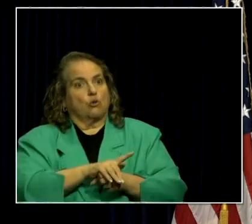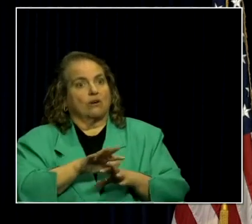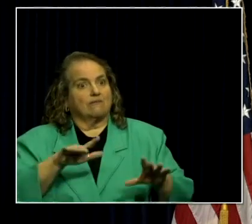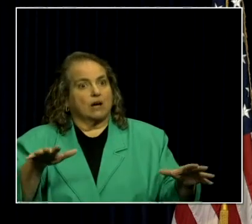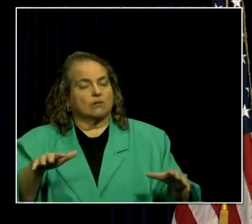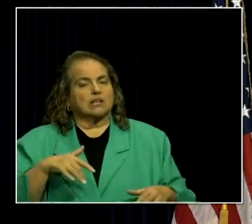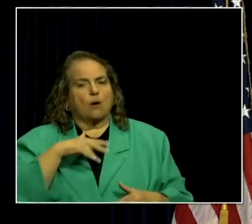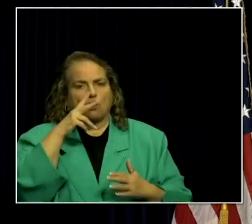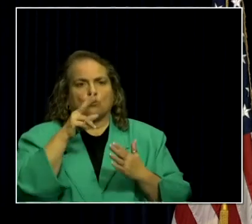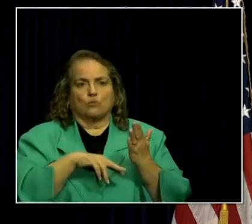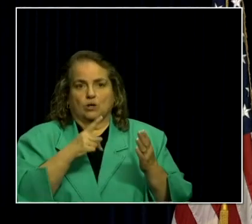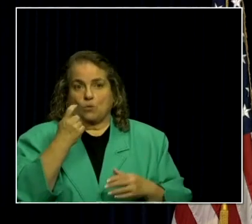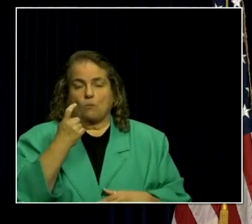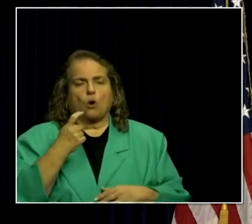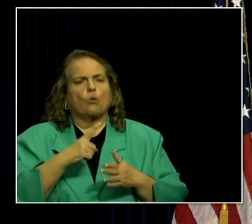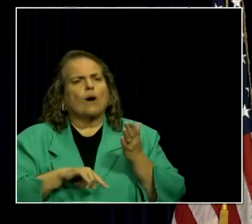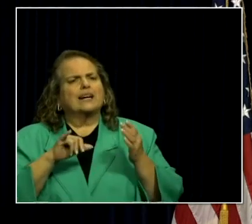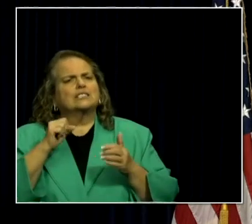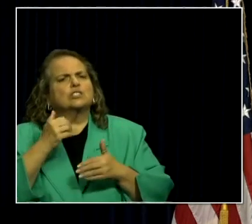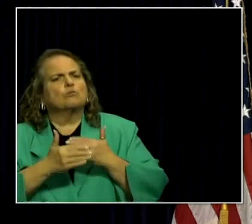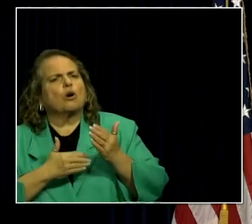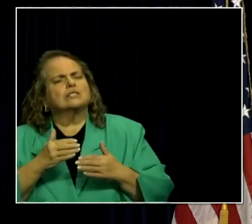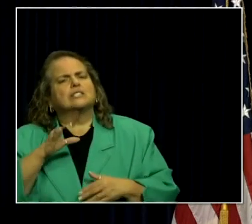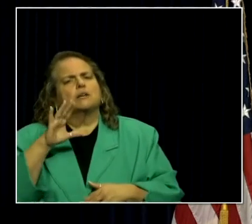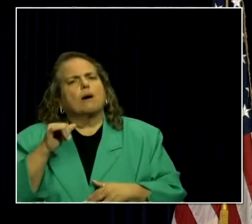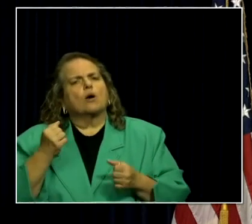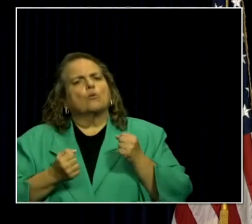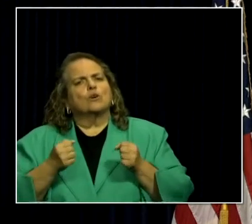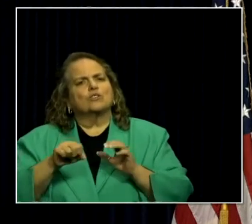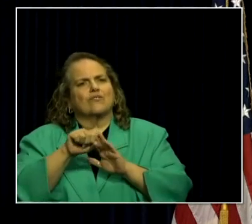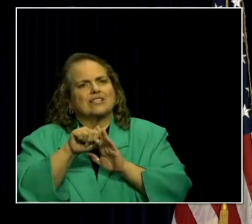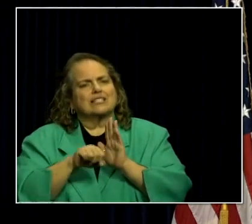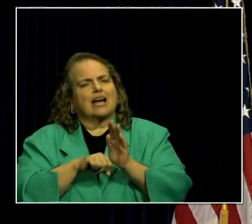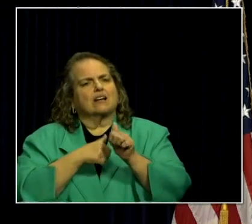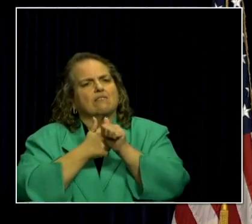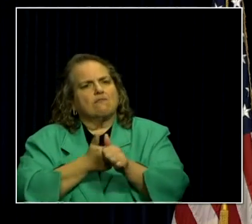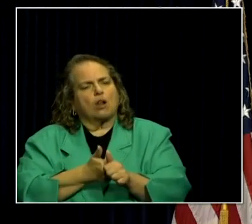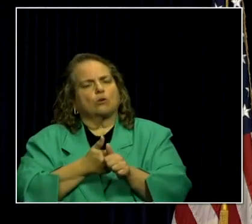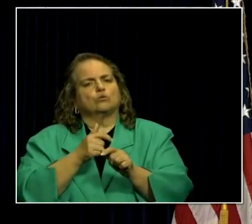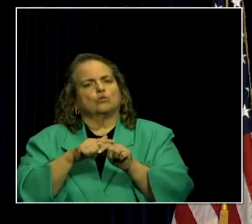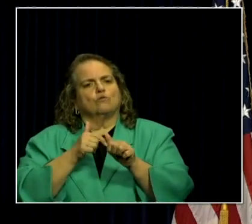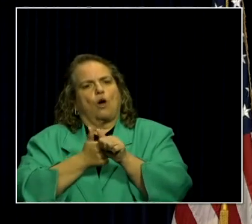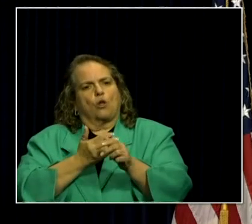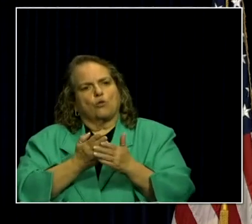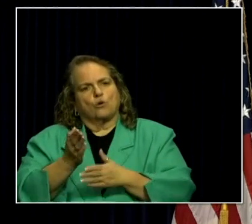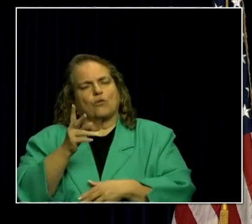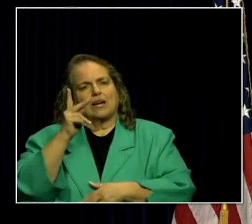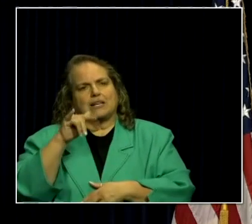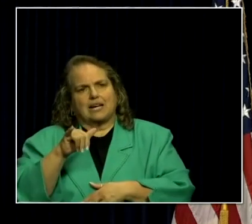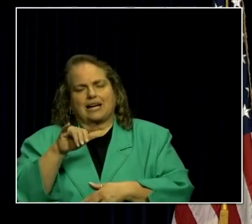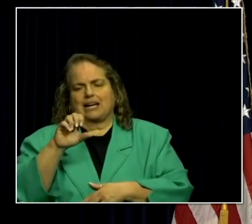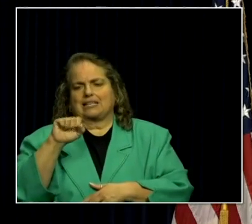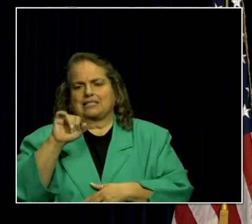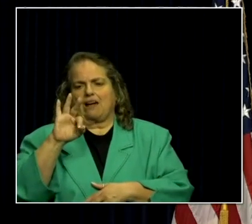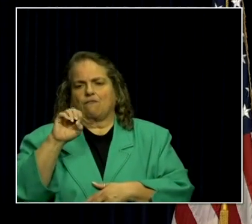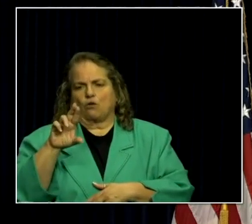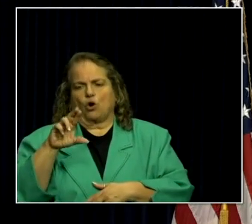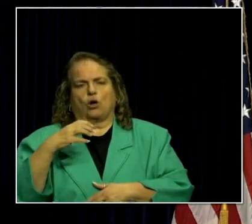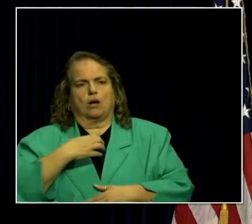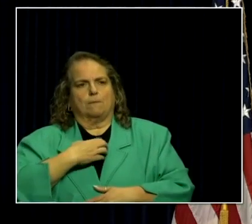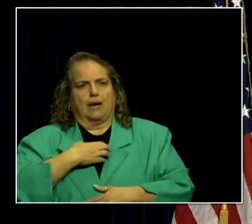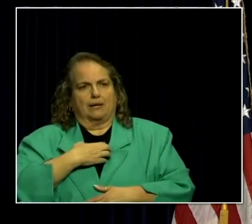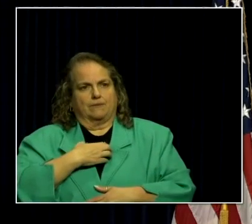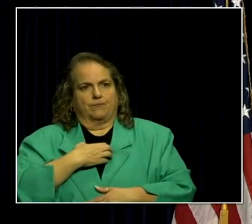more. What is the process by which the state follows in following through the Kentucky Safer complaints? Will the